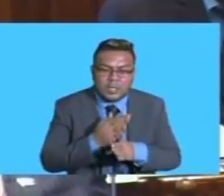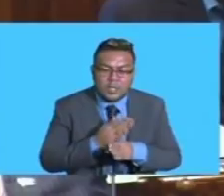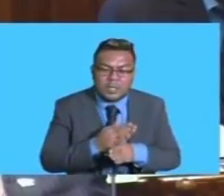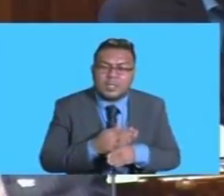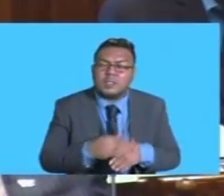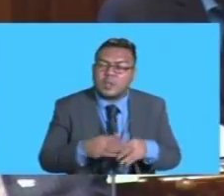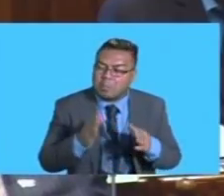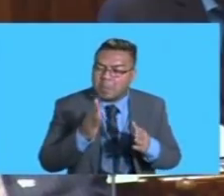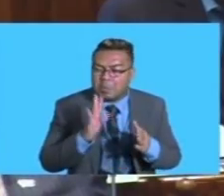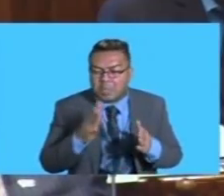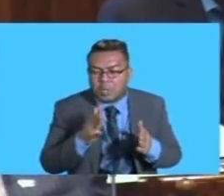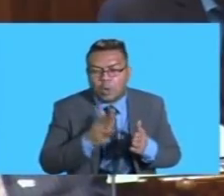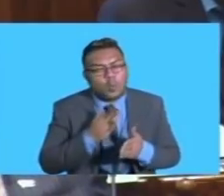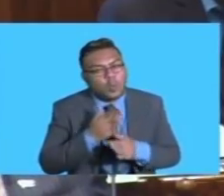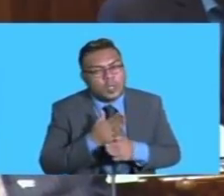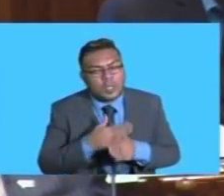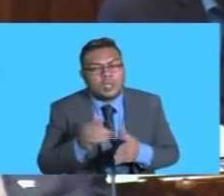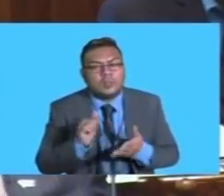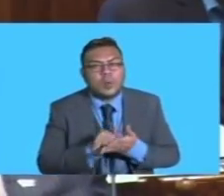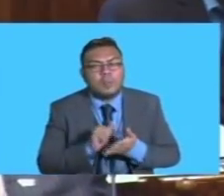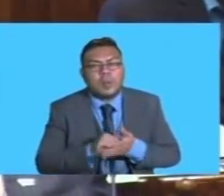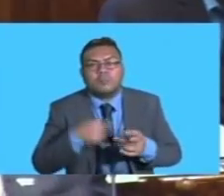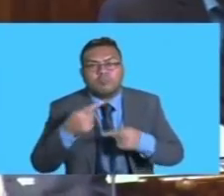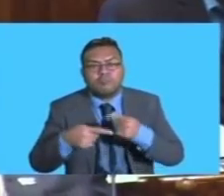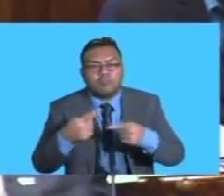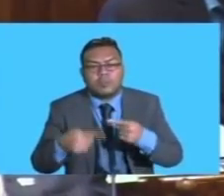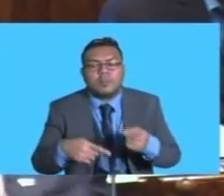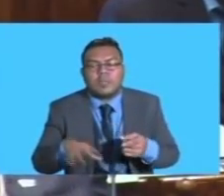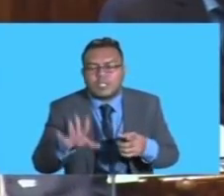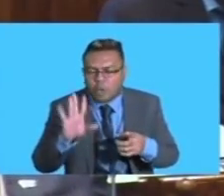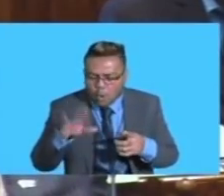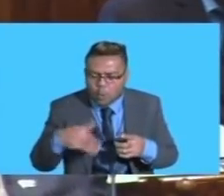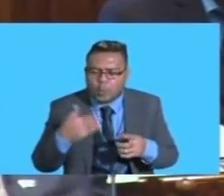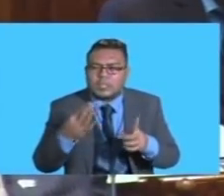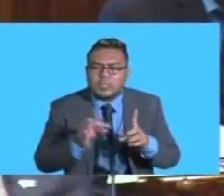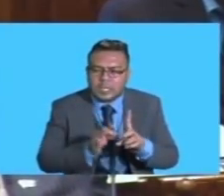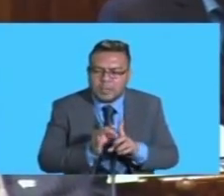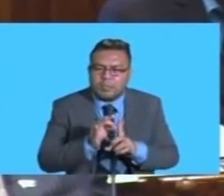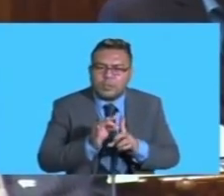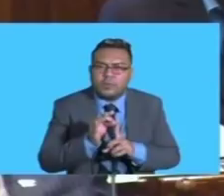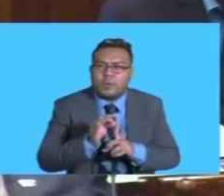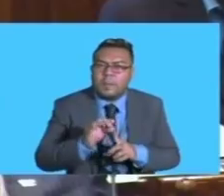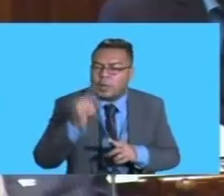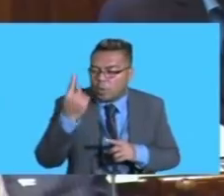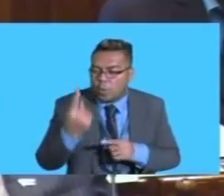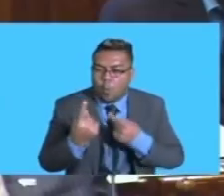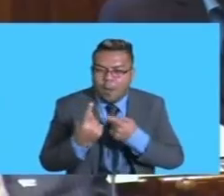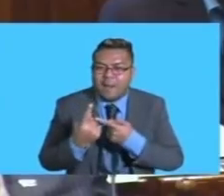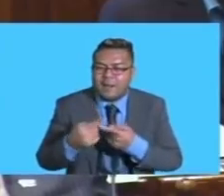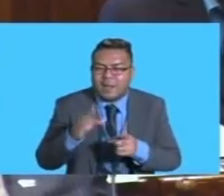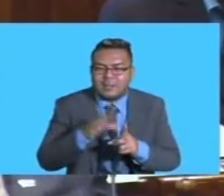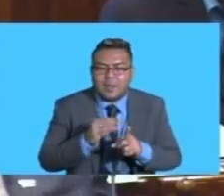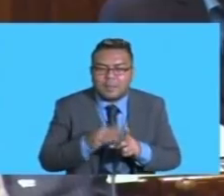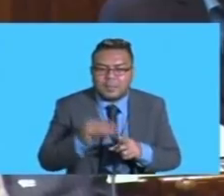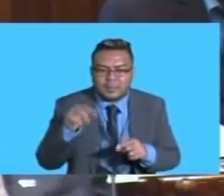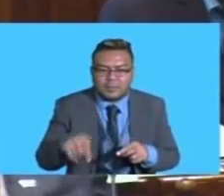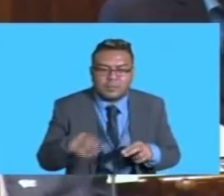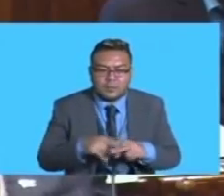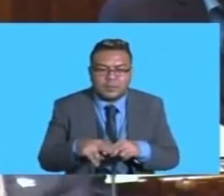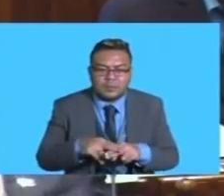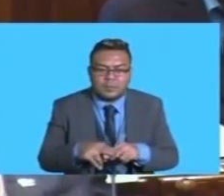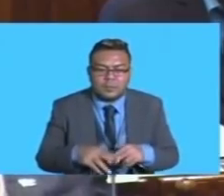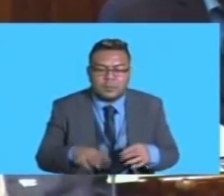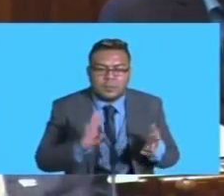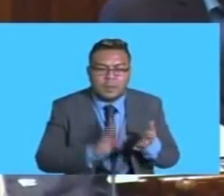perhaps not working as well as it should. There's always room for improvement, but not one single example was from Fiji.